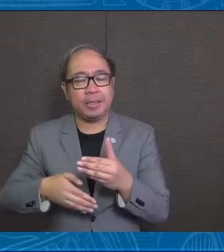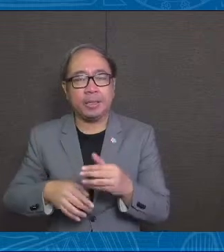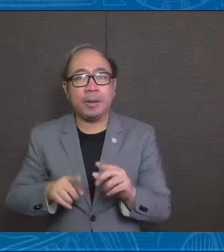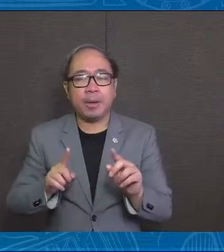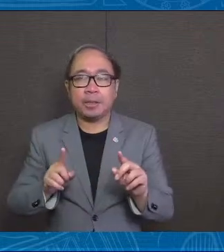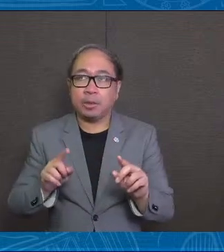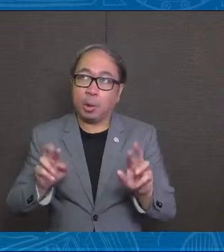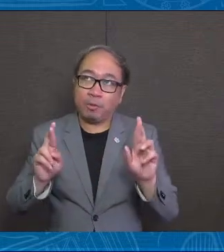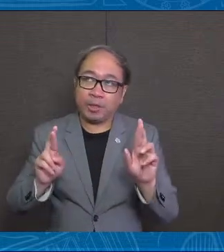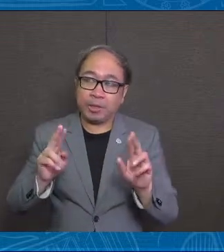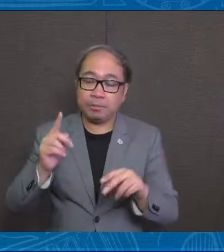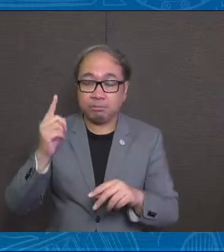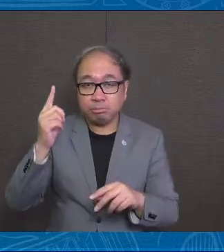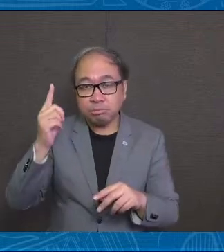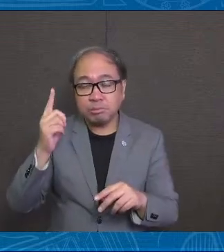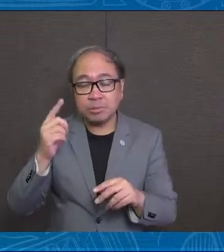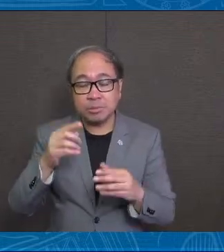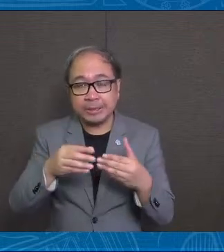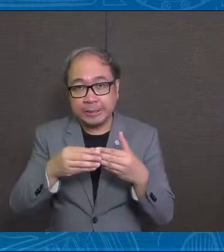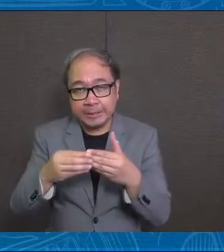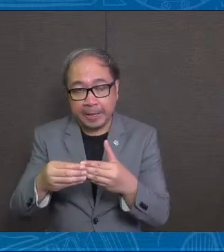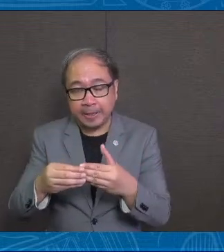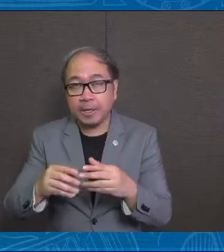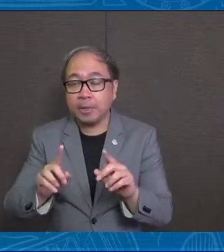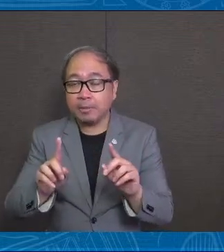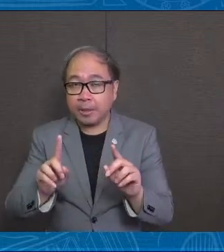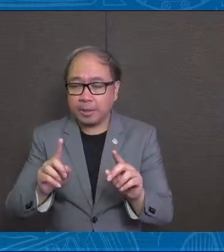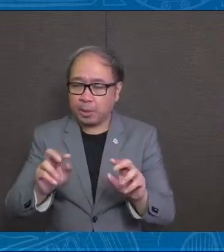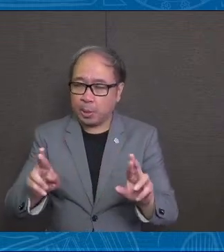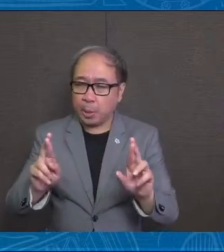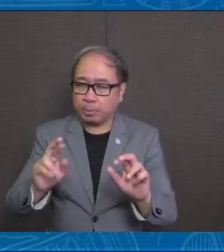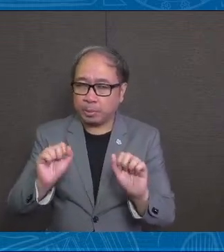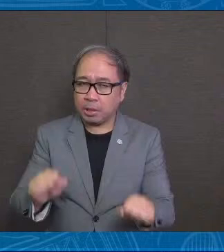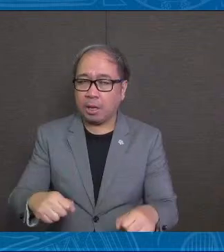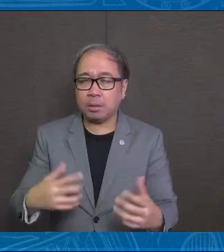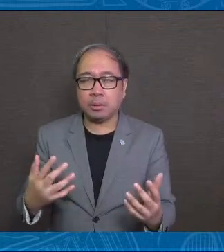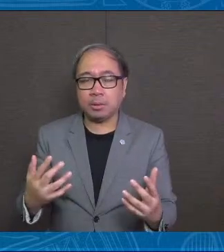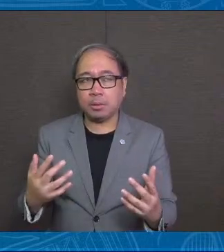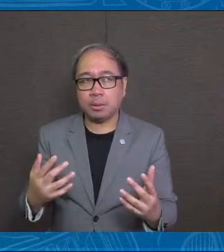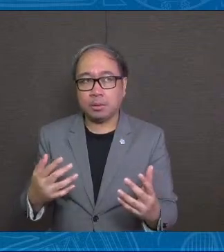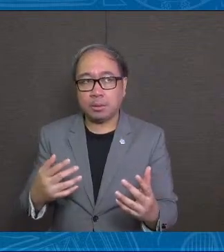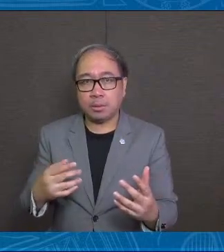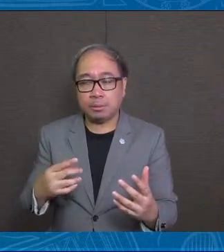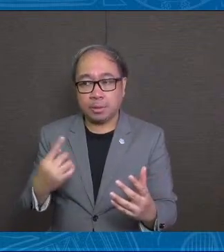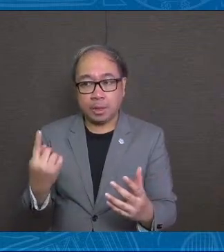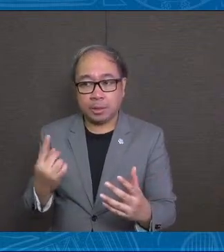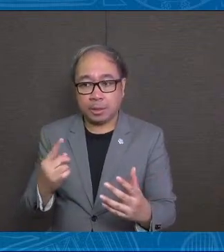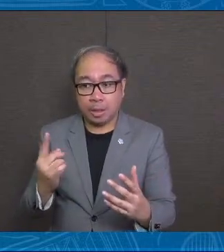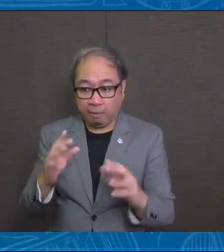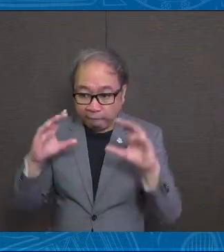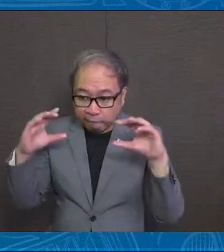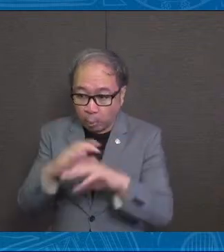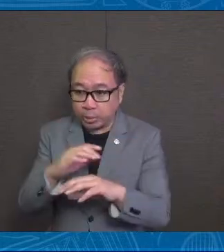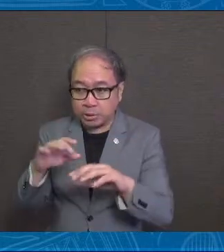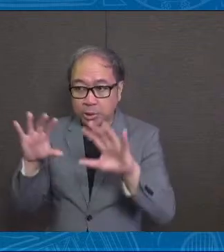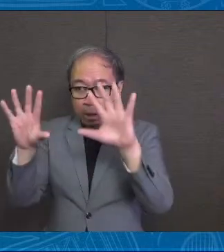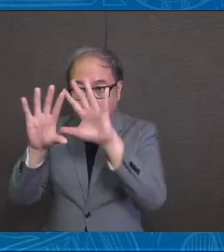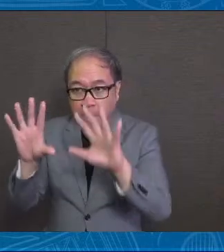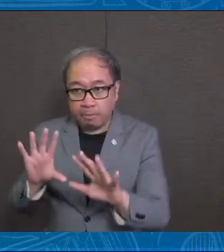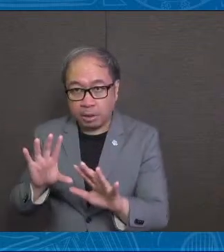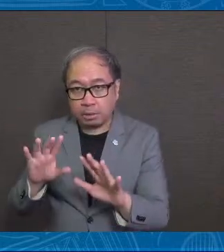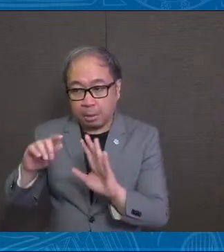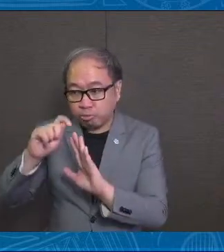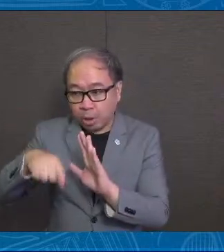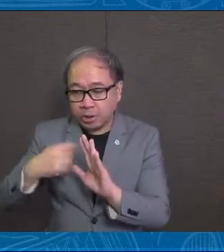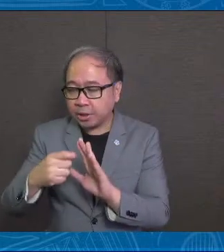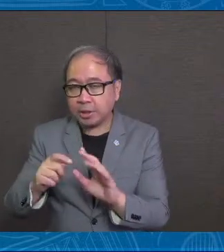inshallah, I hope that we'll be able to at least, not just for climate projects, but other social programs